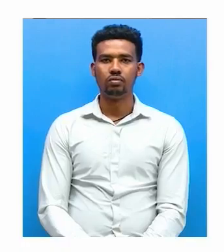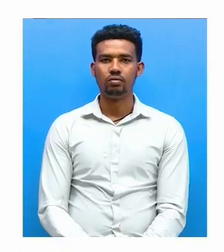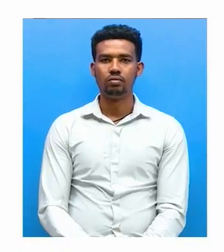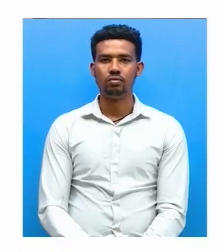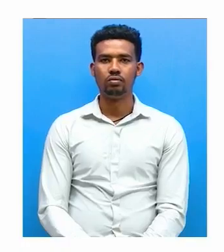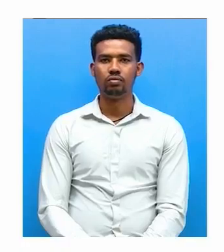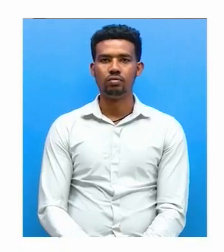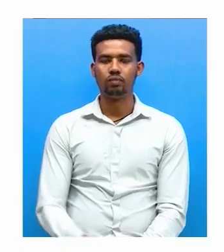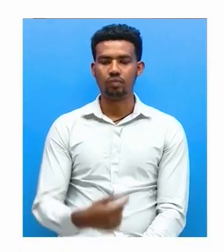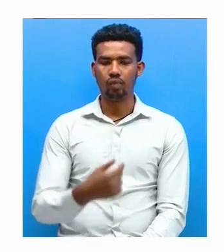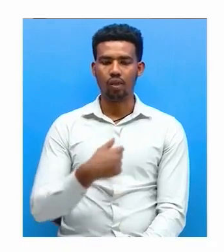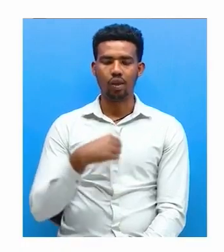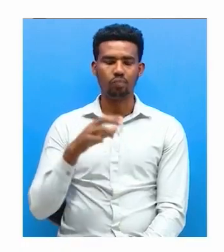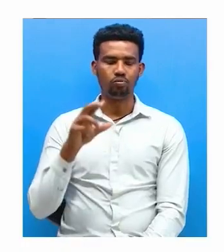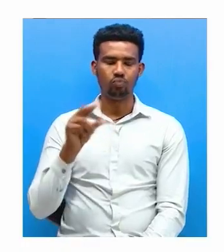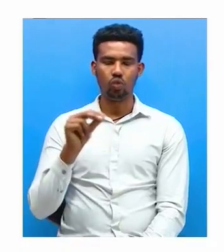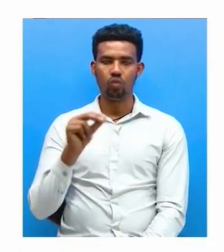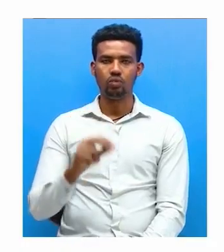not.